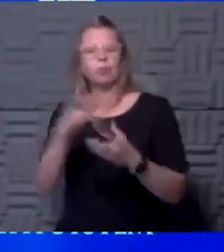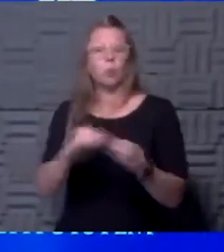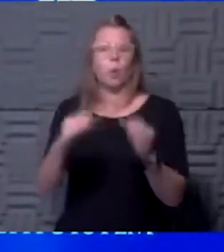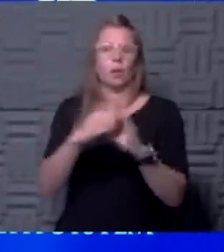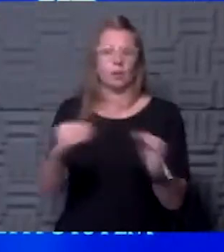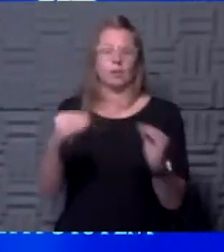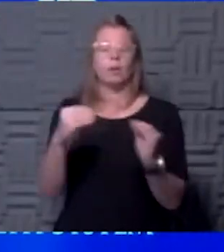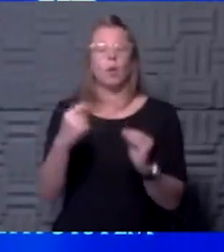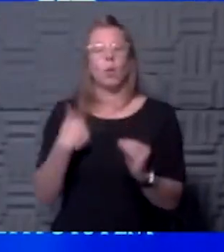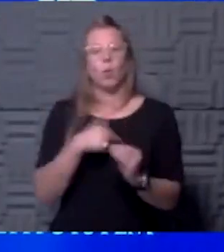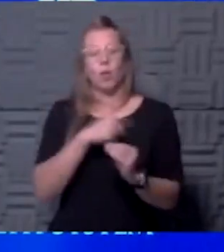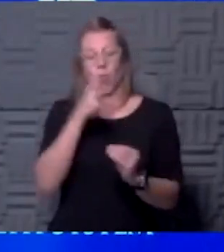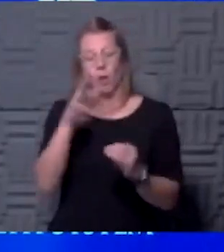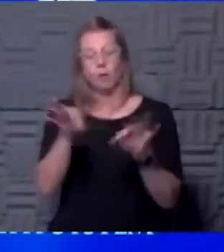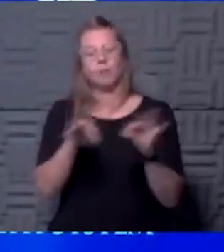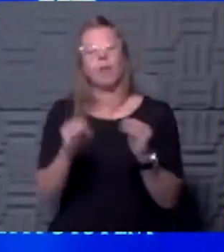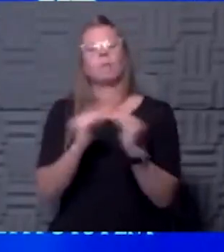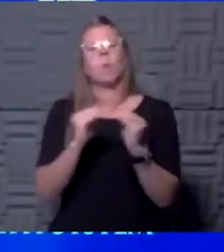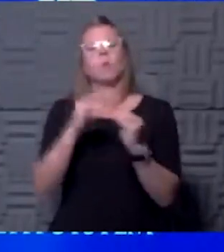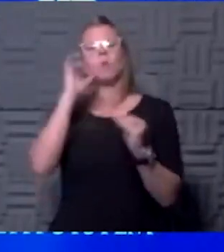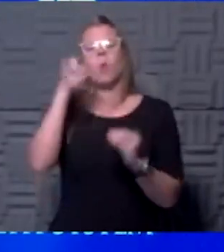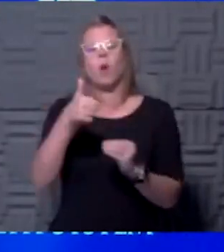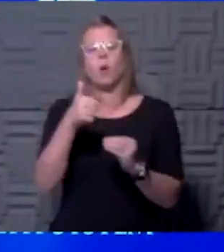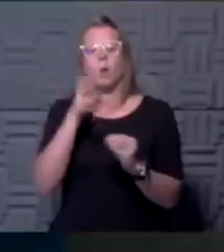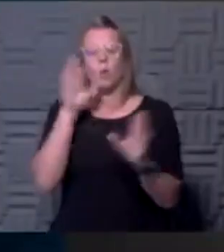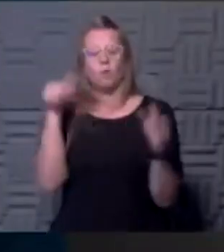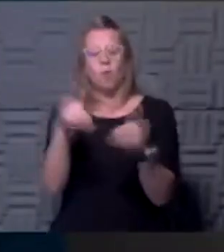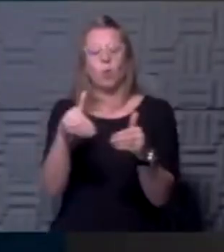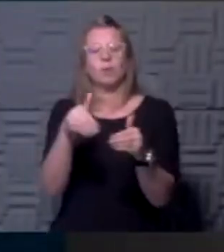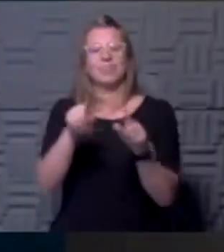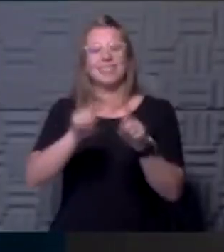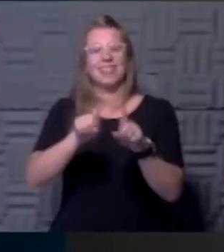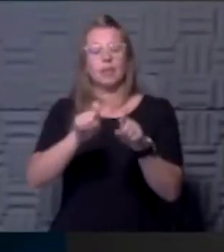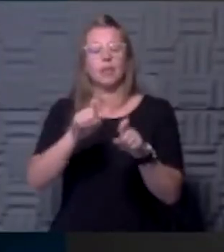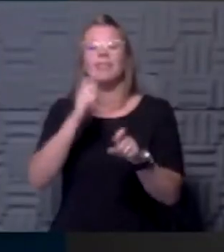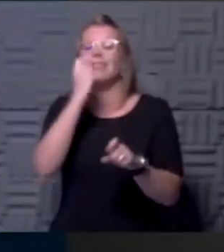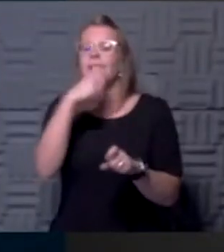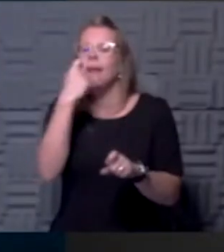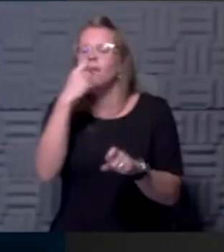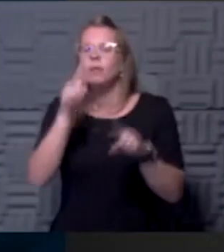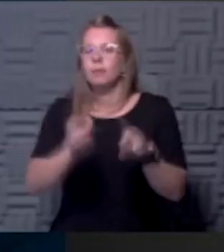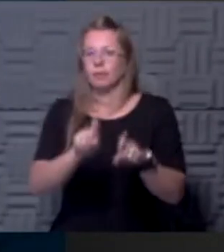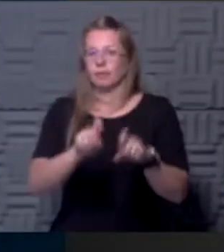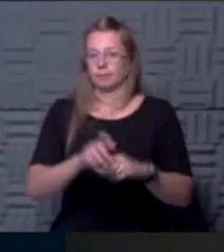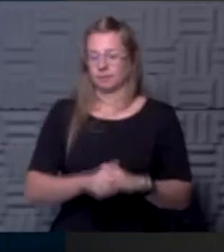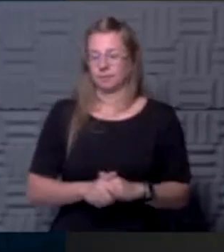more. We're going to talk further about testing and really focus on salival testing.